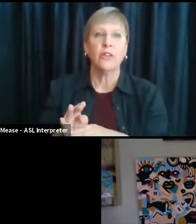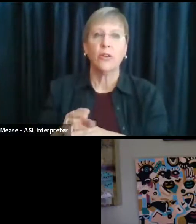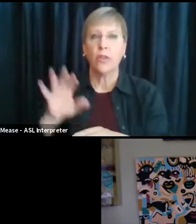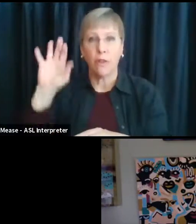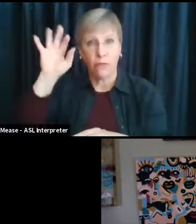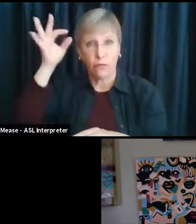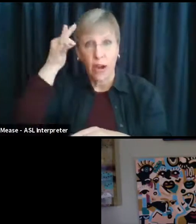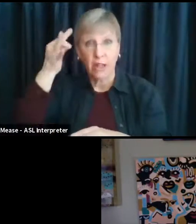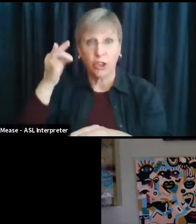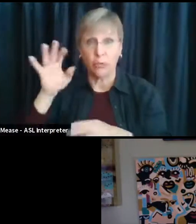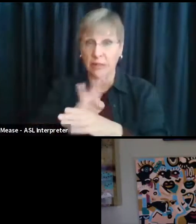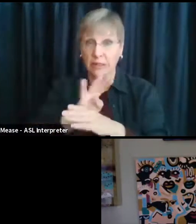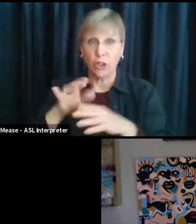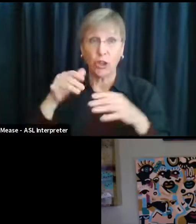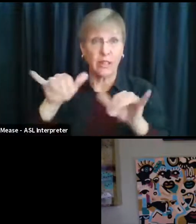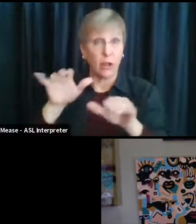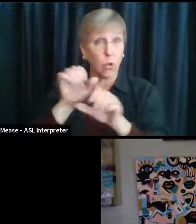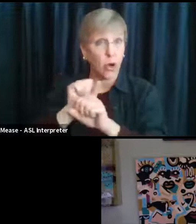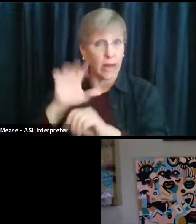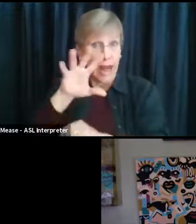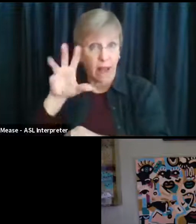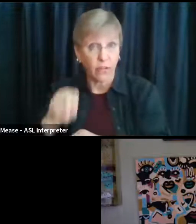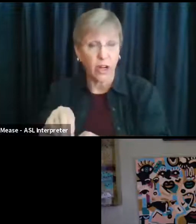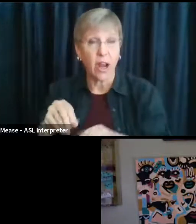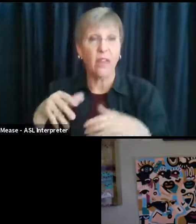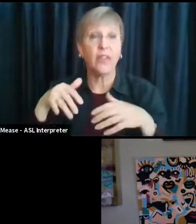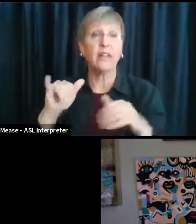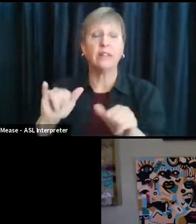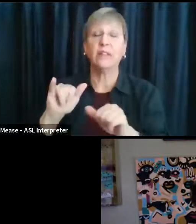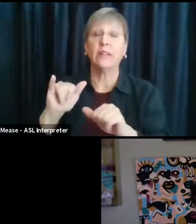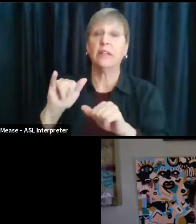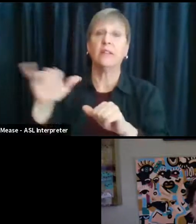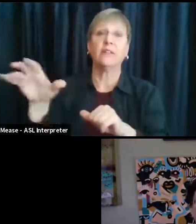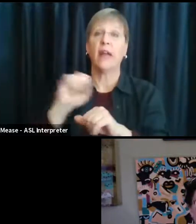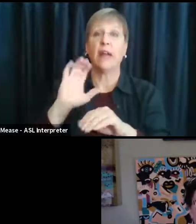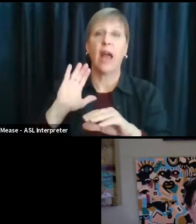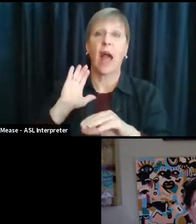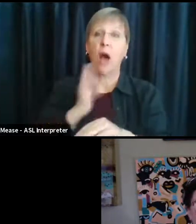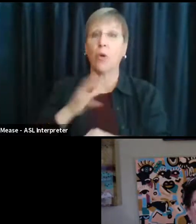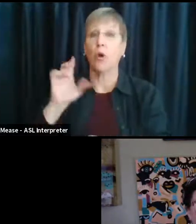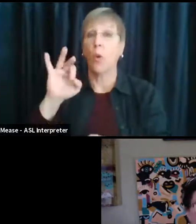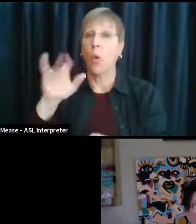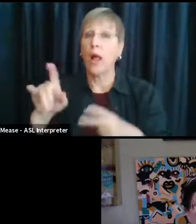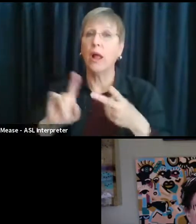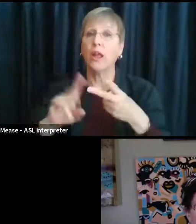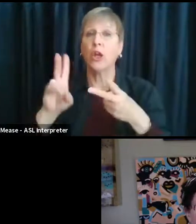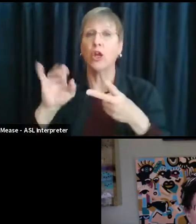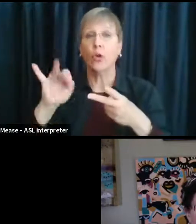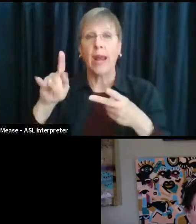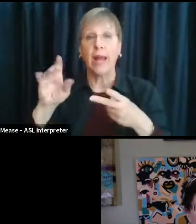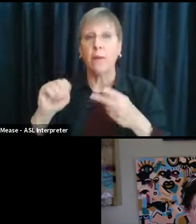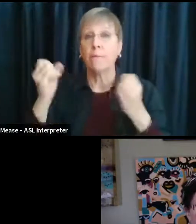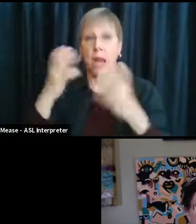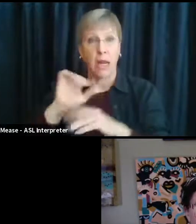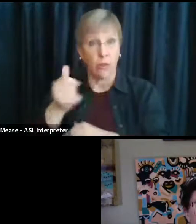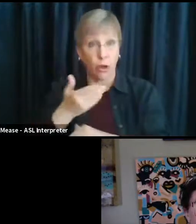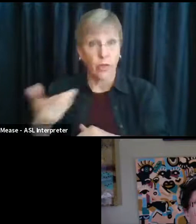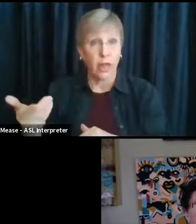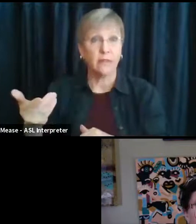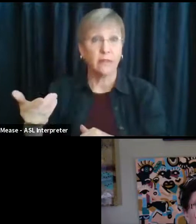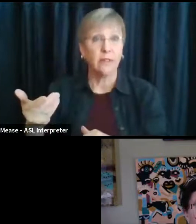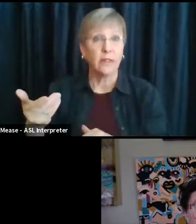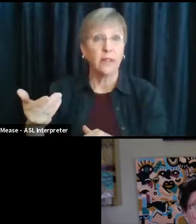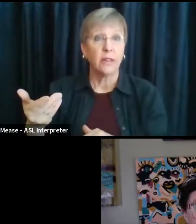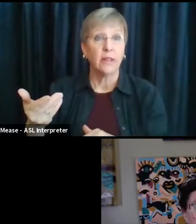they still work in Africa. They still take our oil, they take our uranium, they take a lot of things. So, well, maybe those